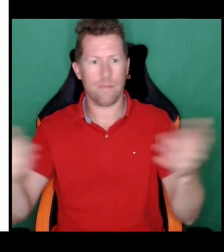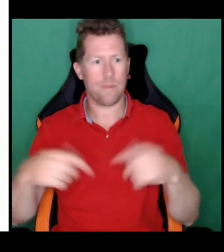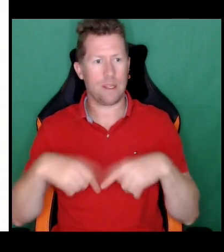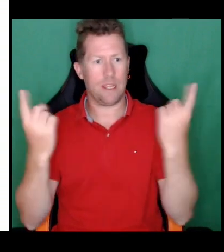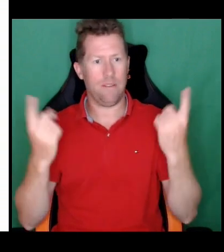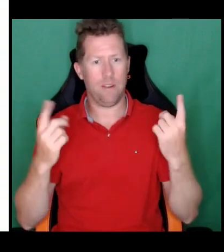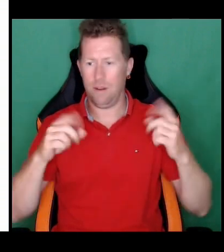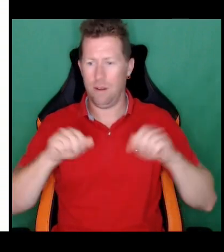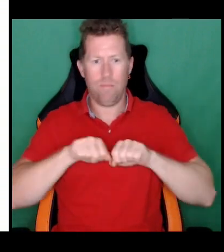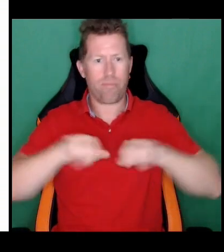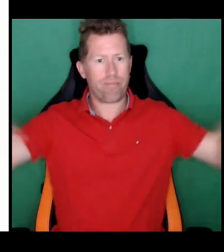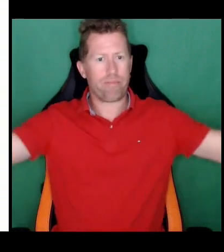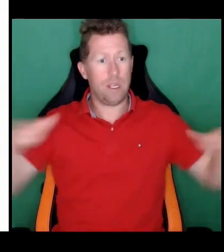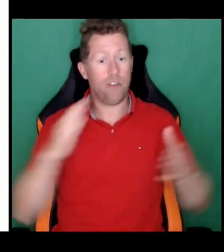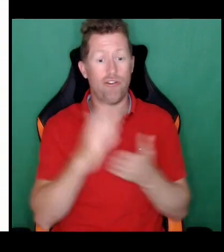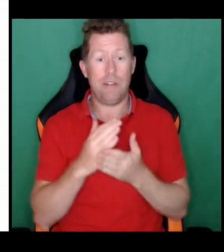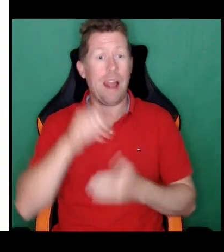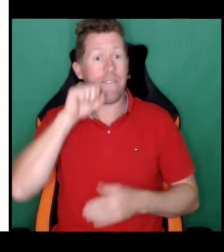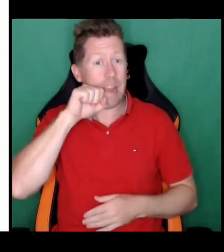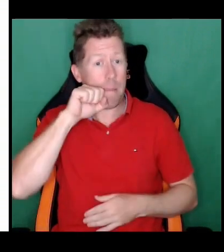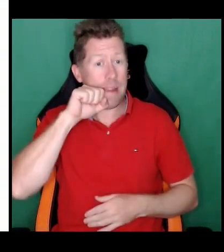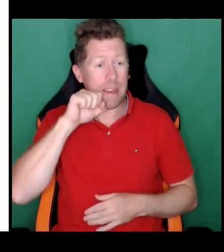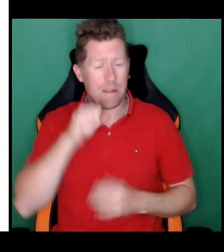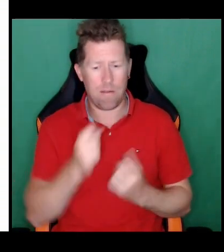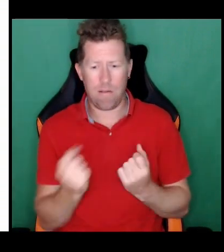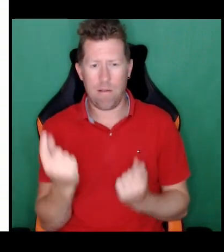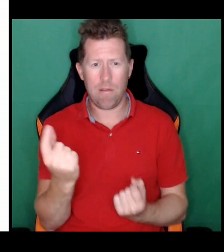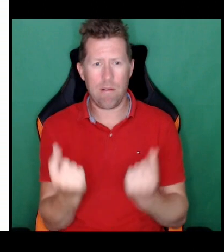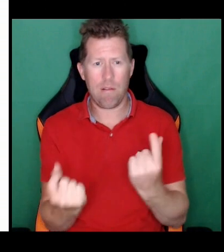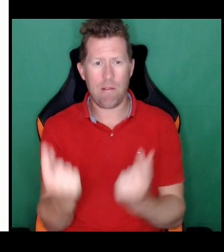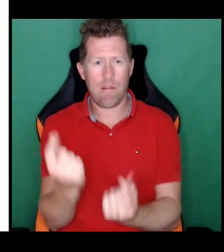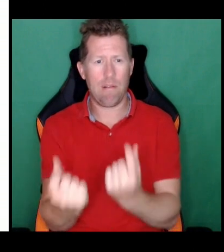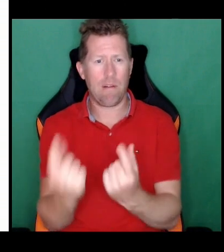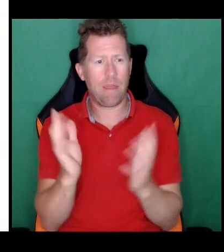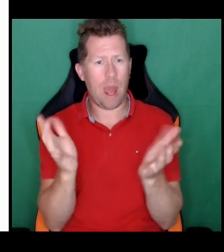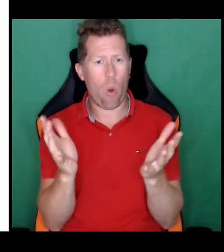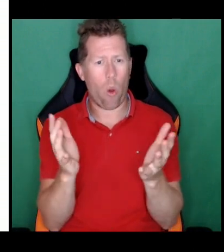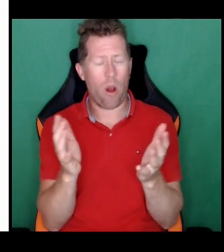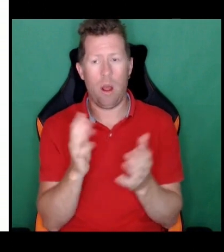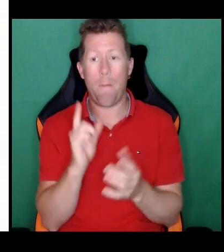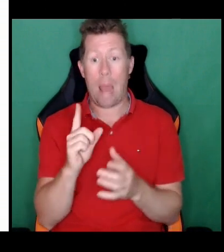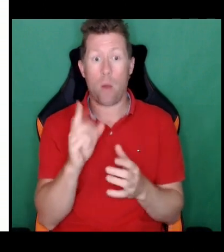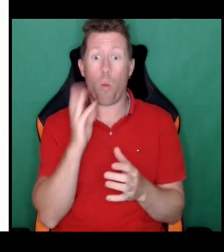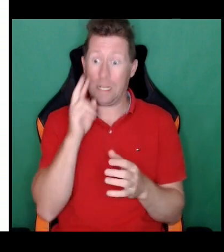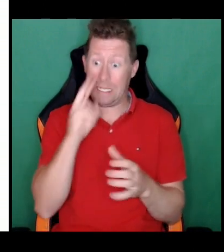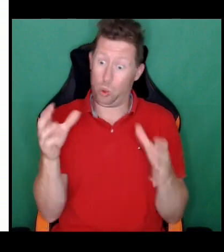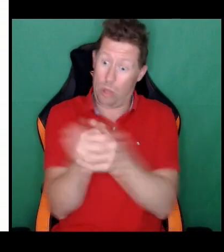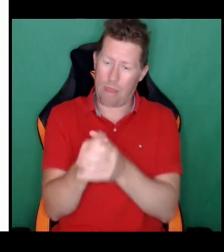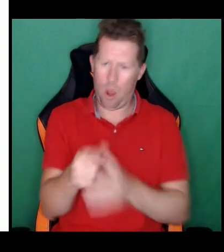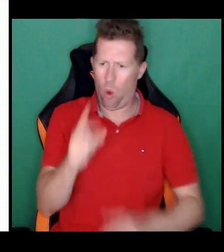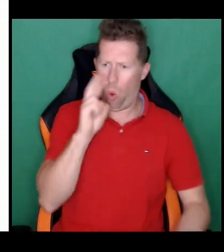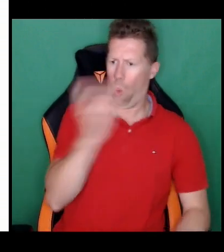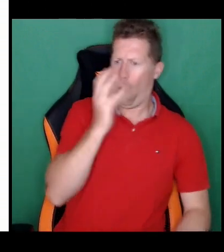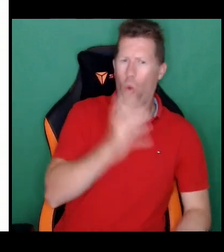in fact, the vaping prevalence is not that high across all of those locations. But I think we have to really work with